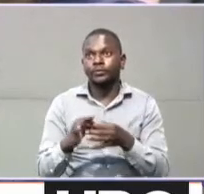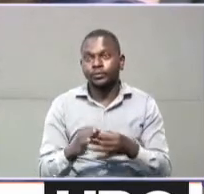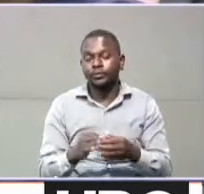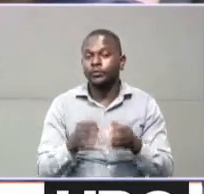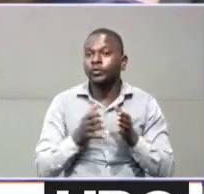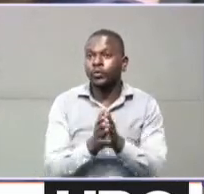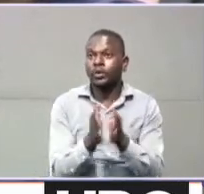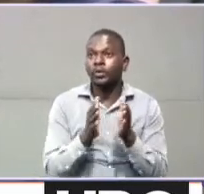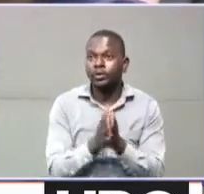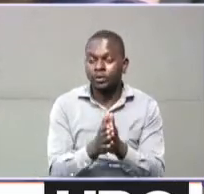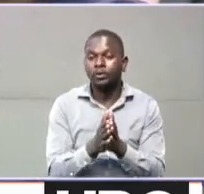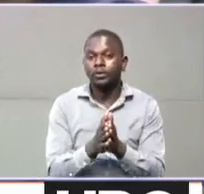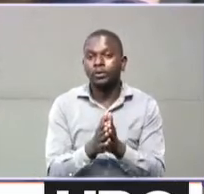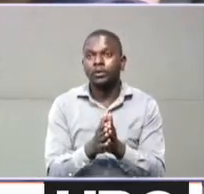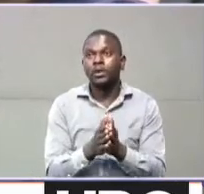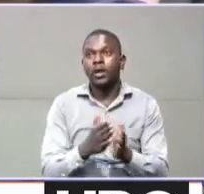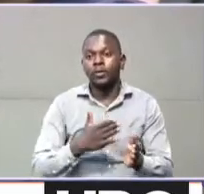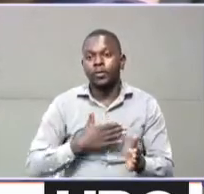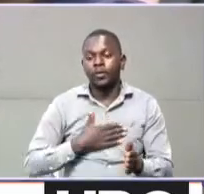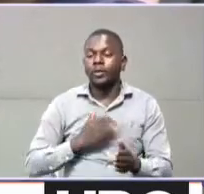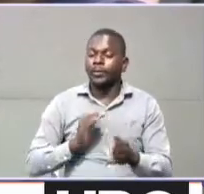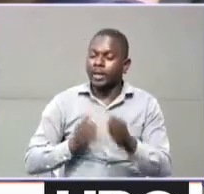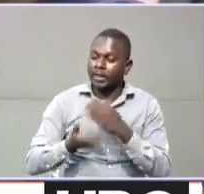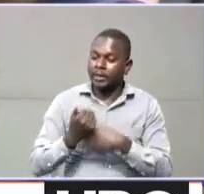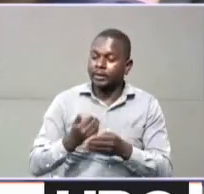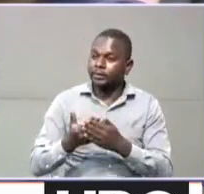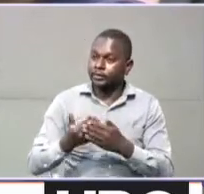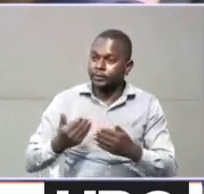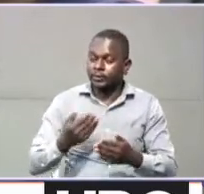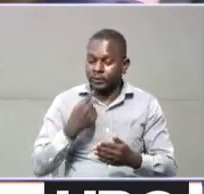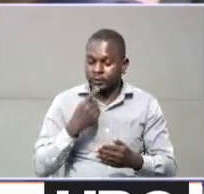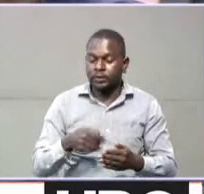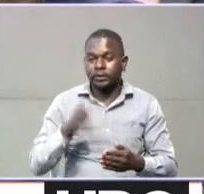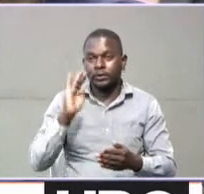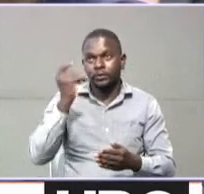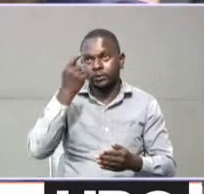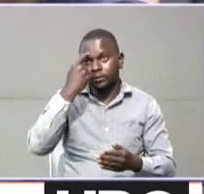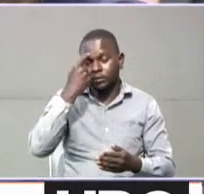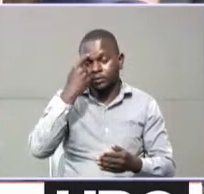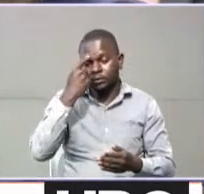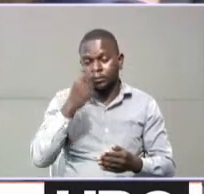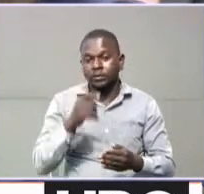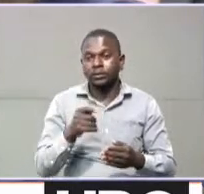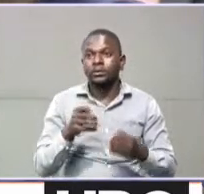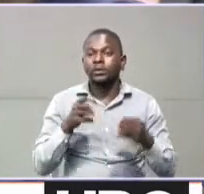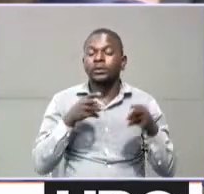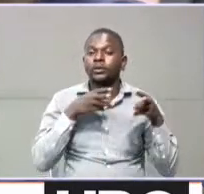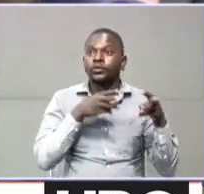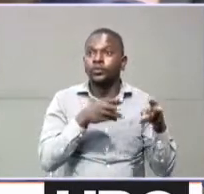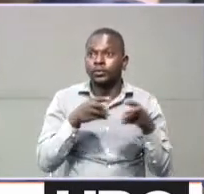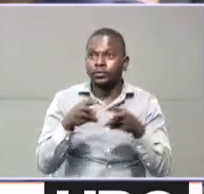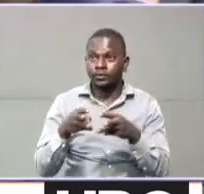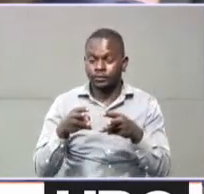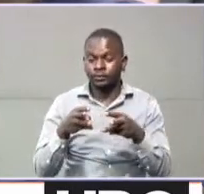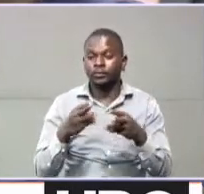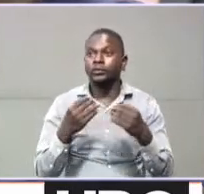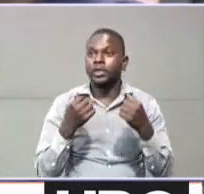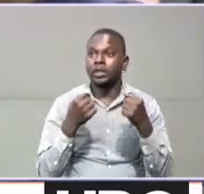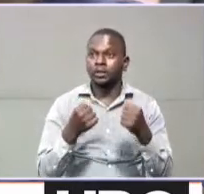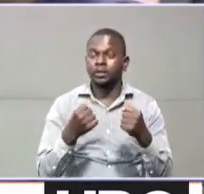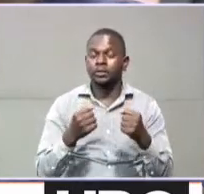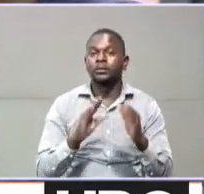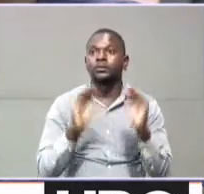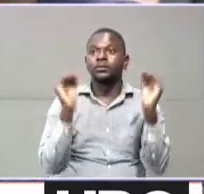reiterate my earlier assertion that the government strategies of strengthening